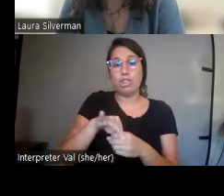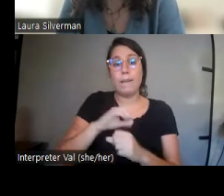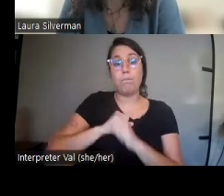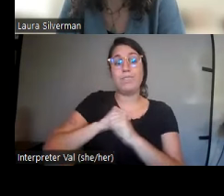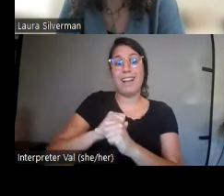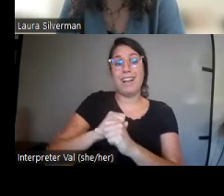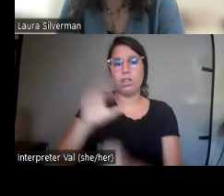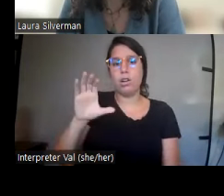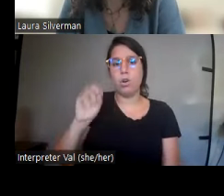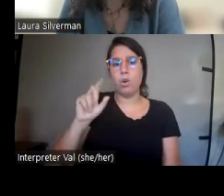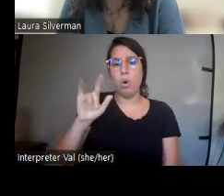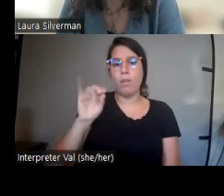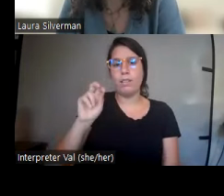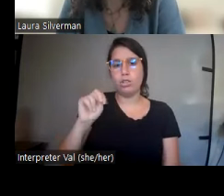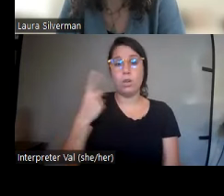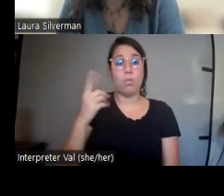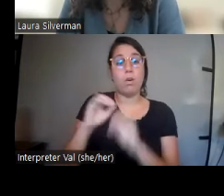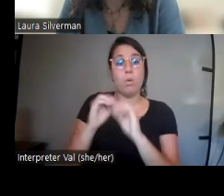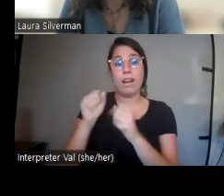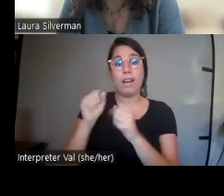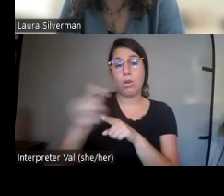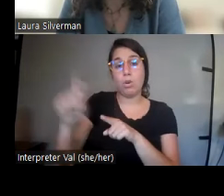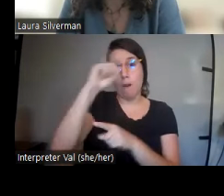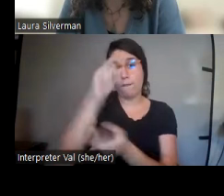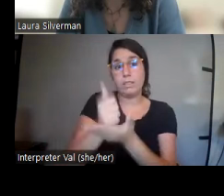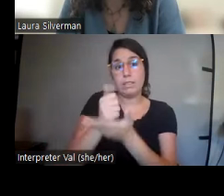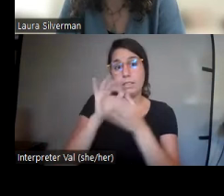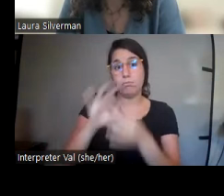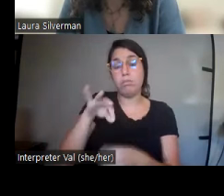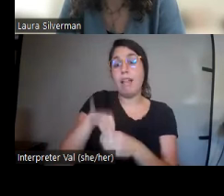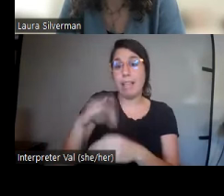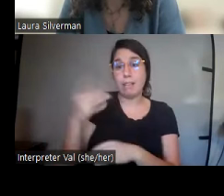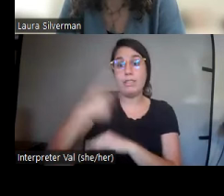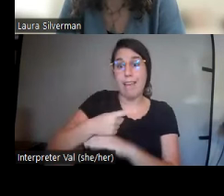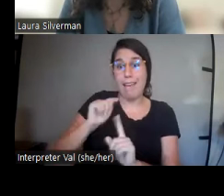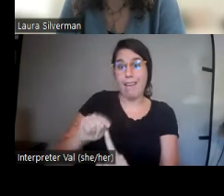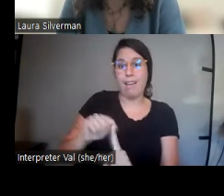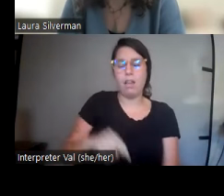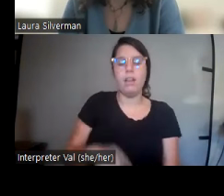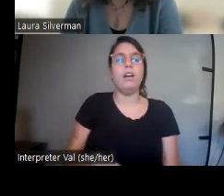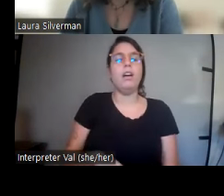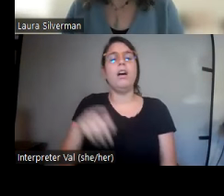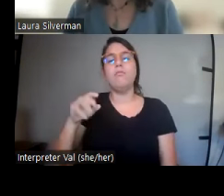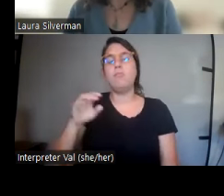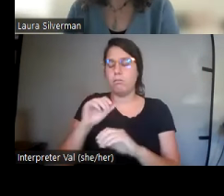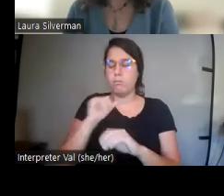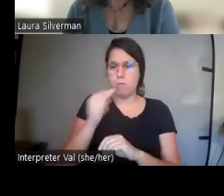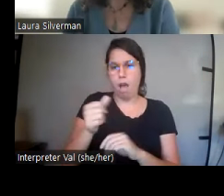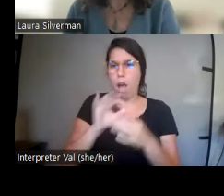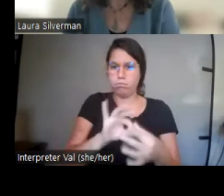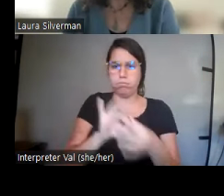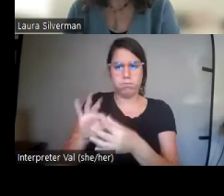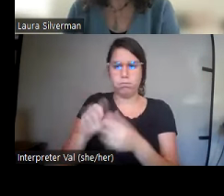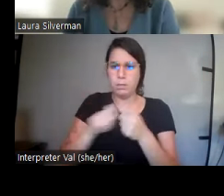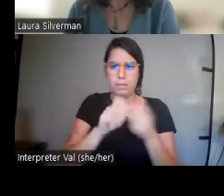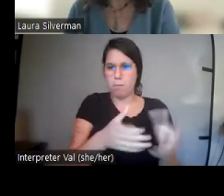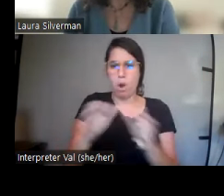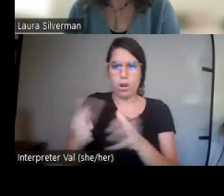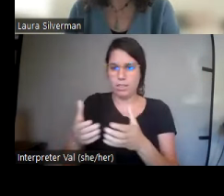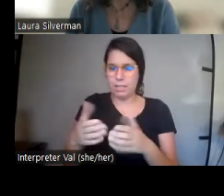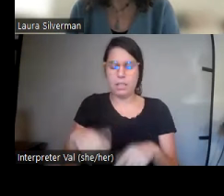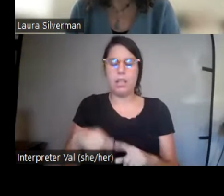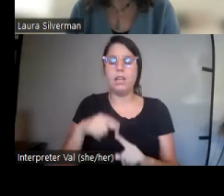an organization that you can call for assistance on election day. They're a nonpartisan group, and they work year round just to